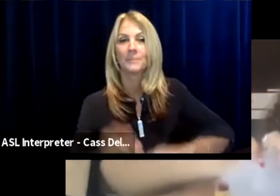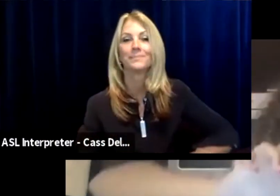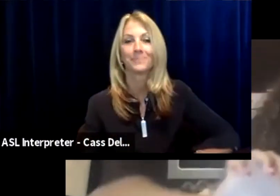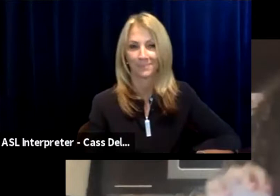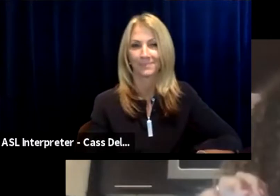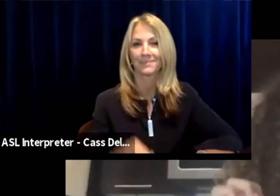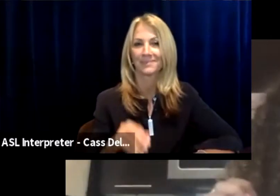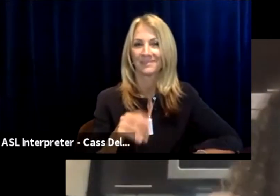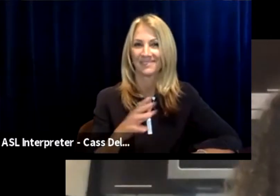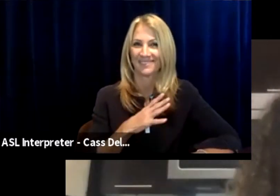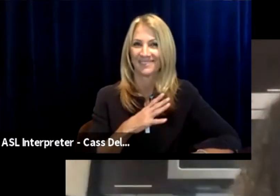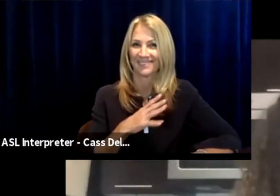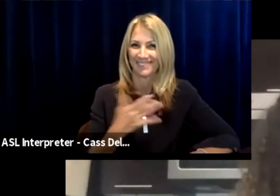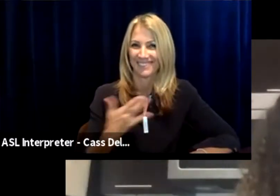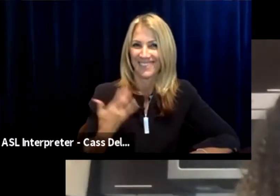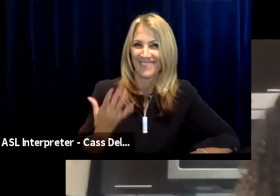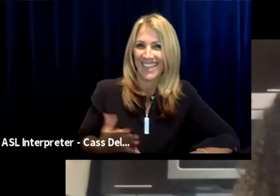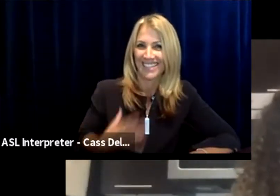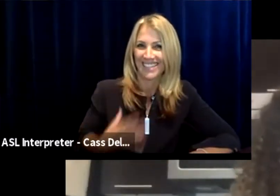Fancy.